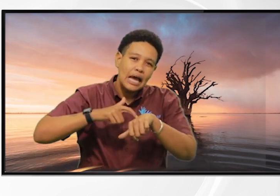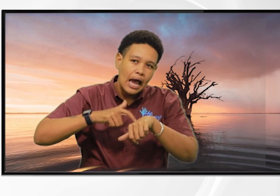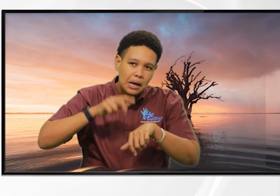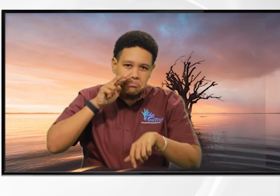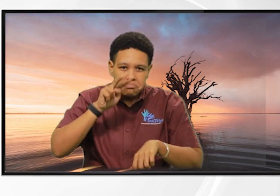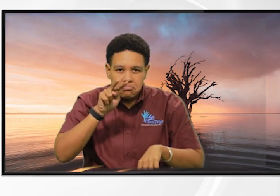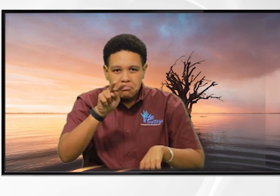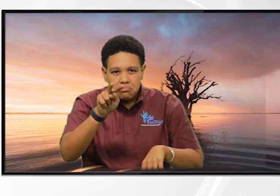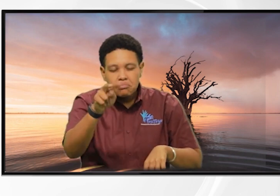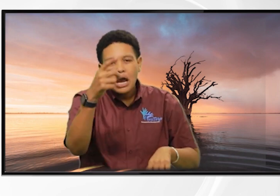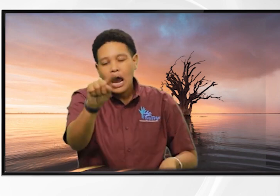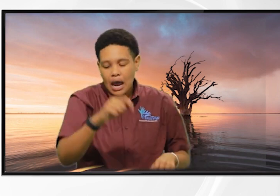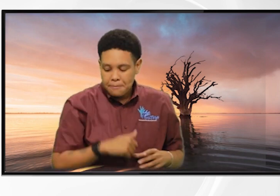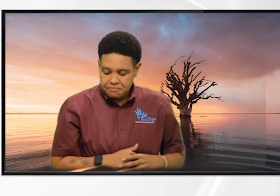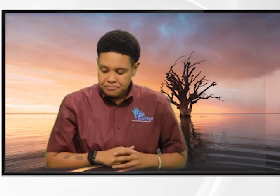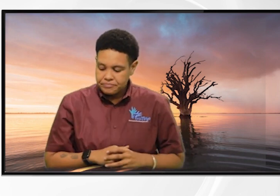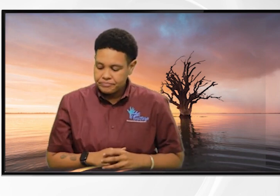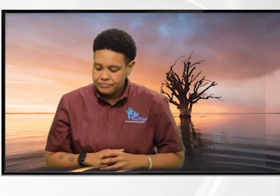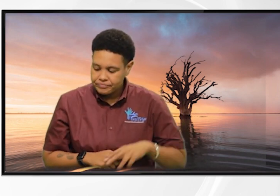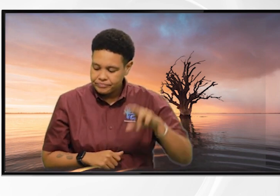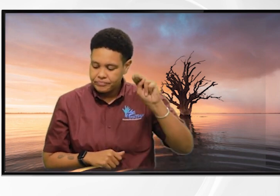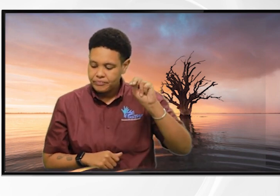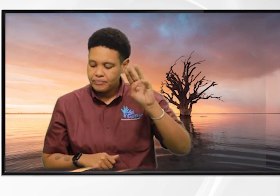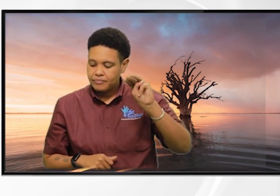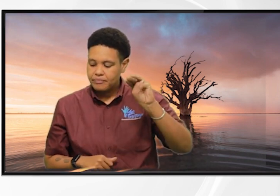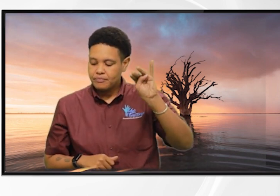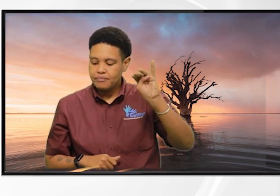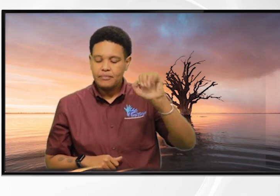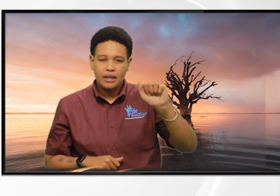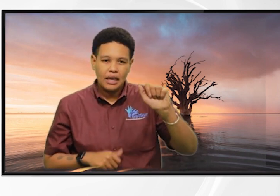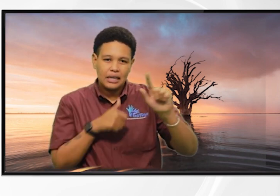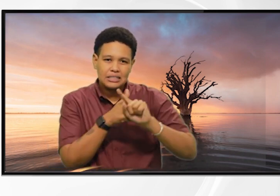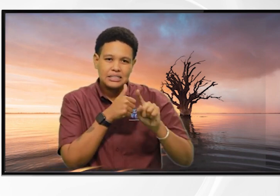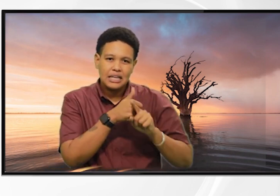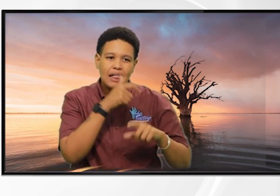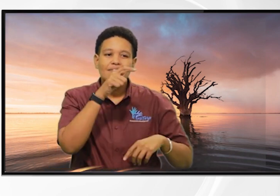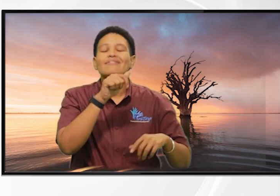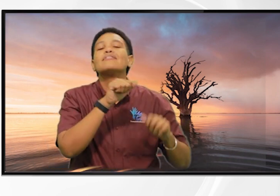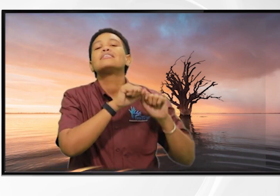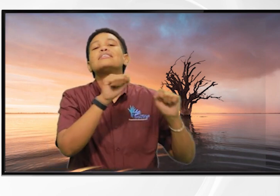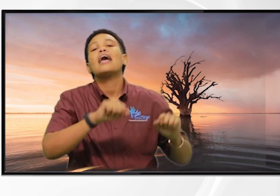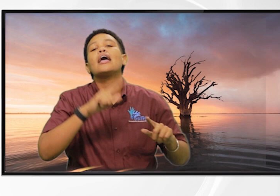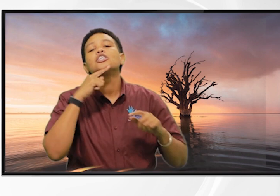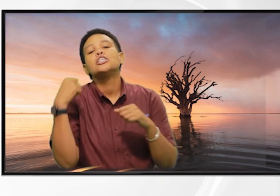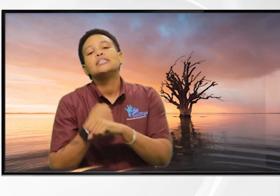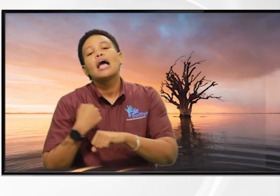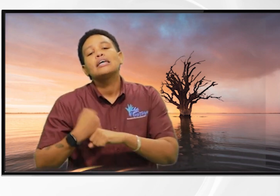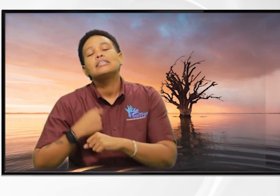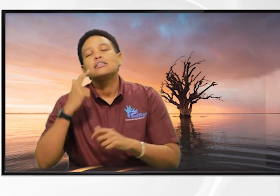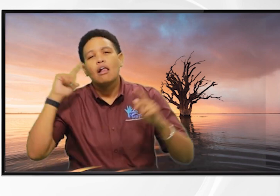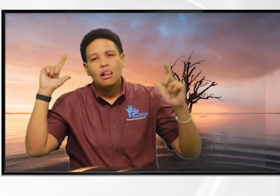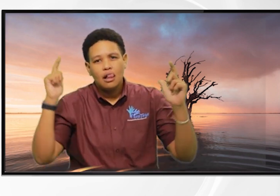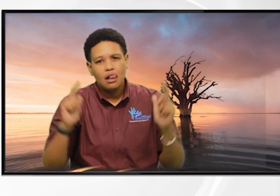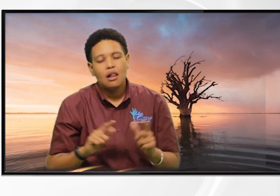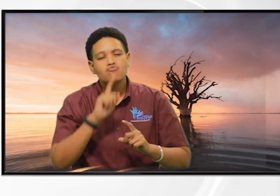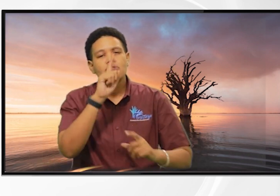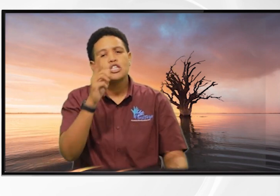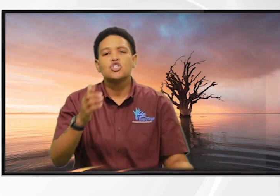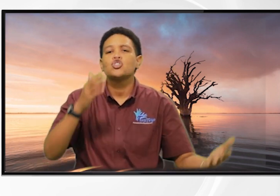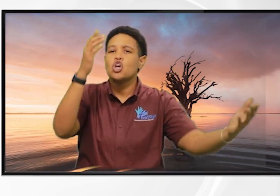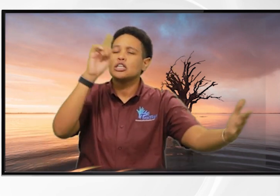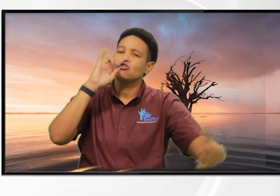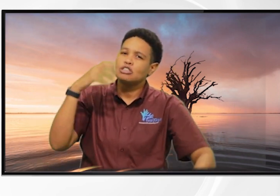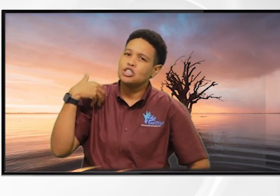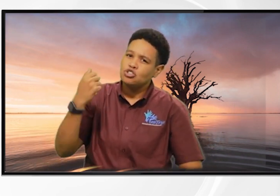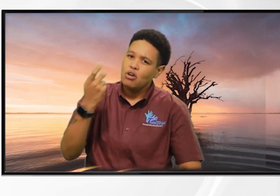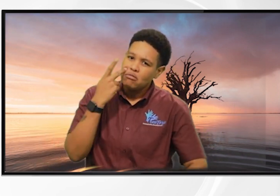slice. At the Norman Manley International Airport Station, statistical downscaling suggests